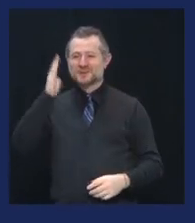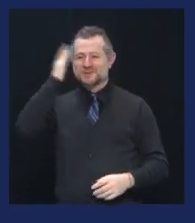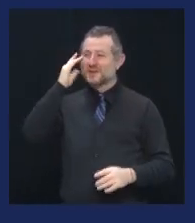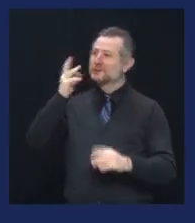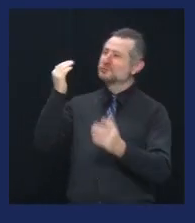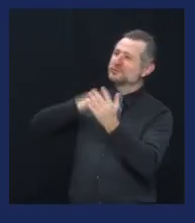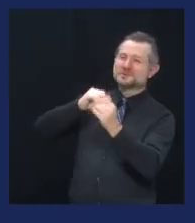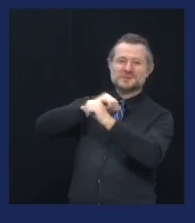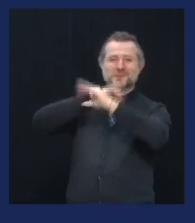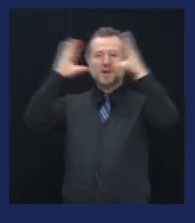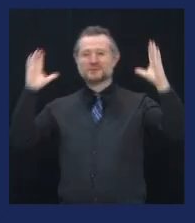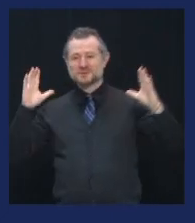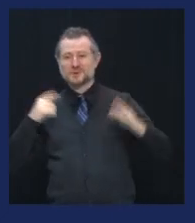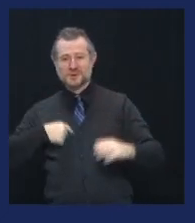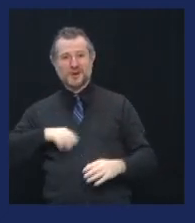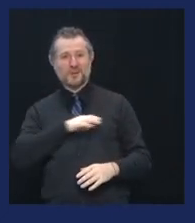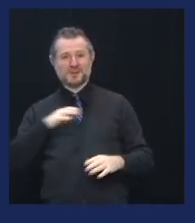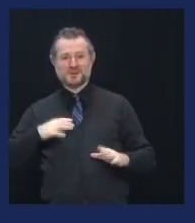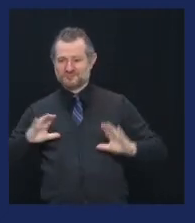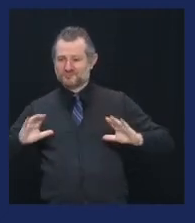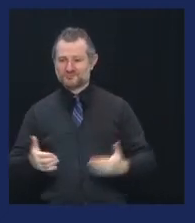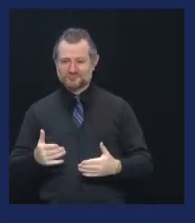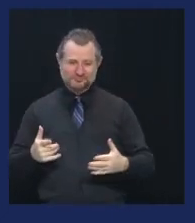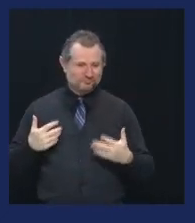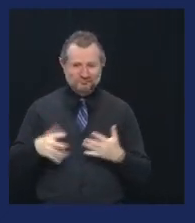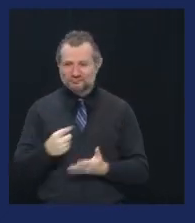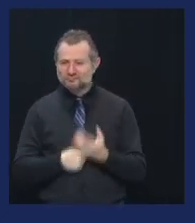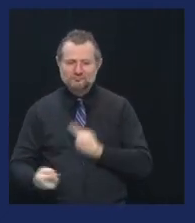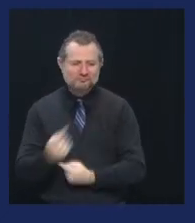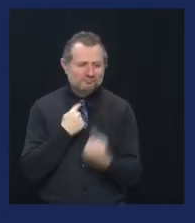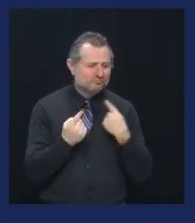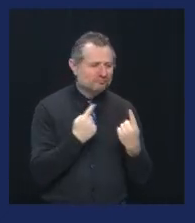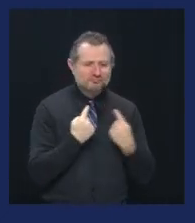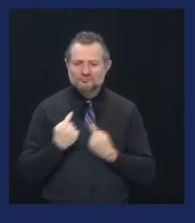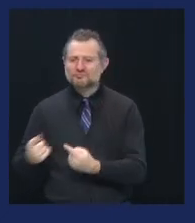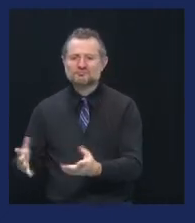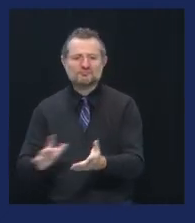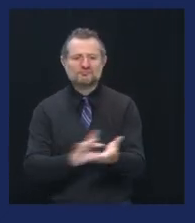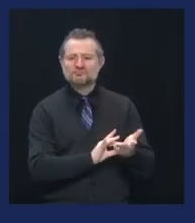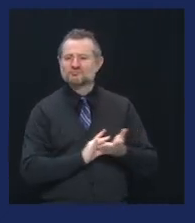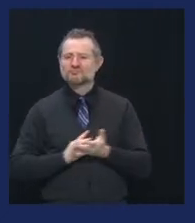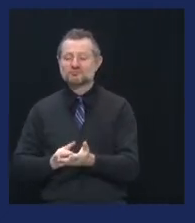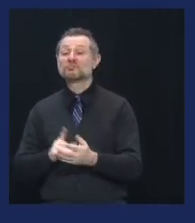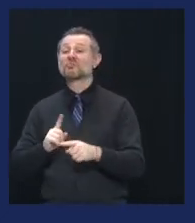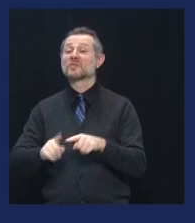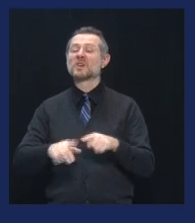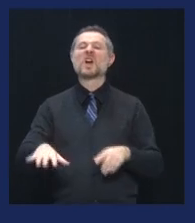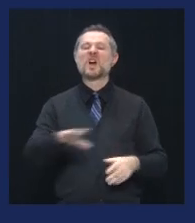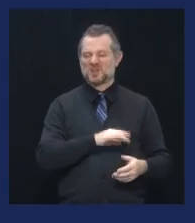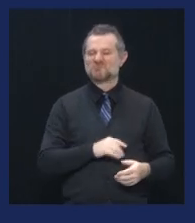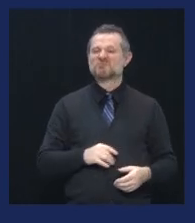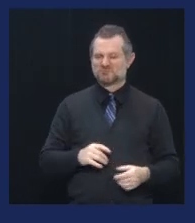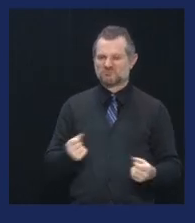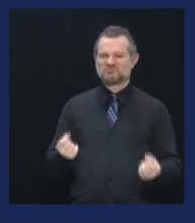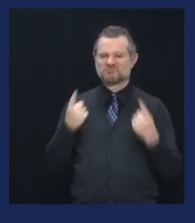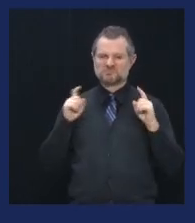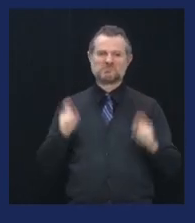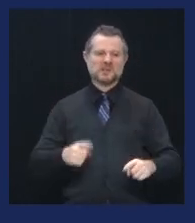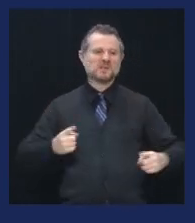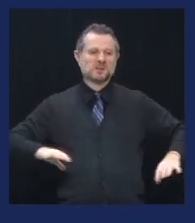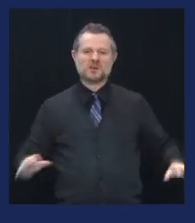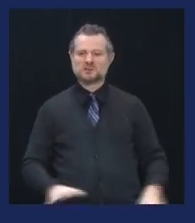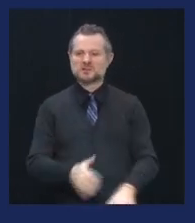workers affected by the pandemic. One thing is clear, we must act. We cannot wait until summer to turn